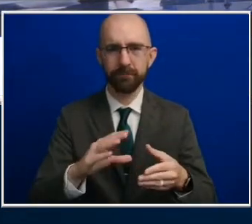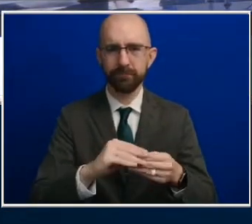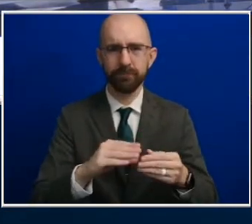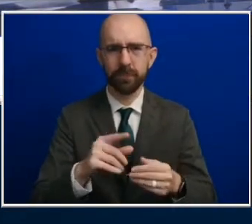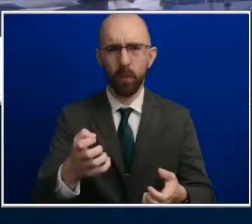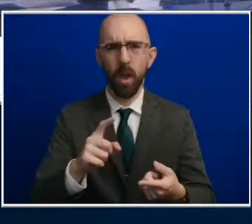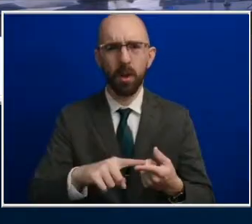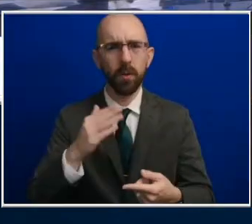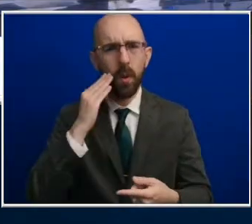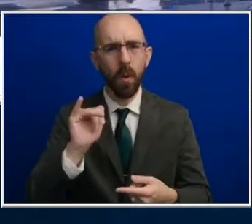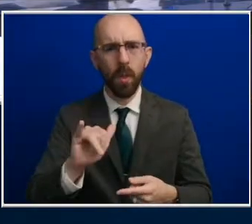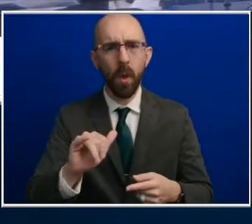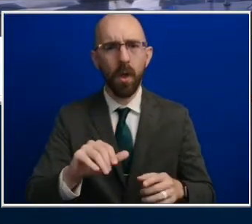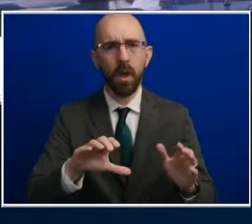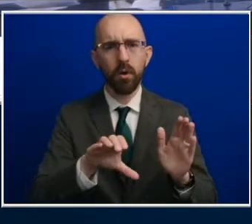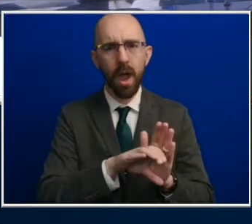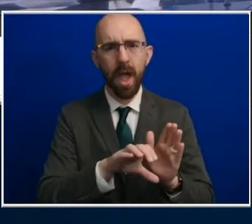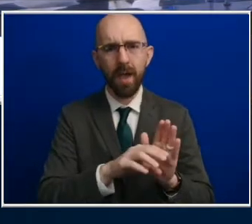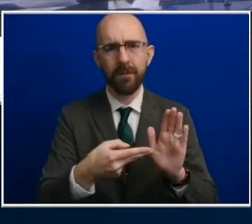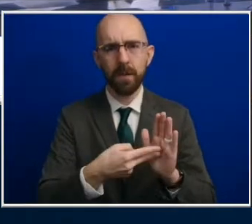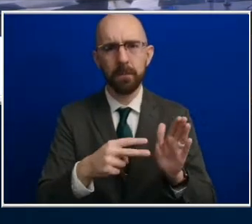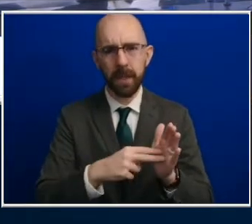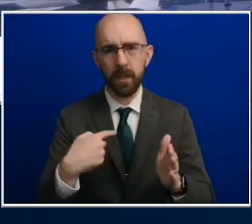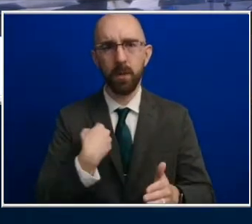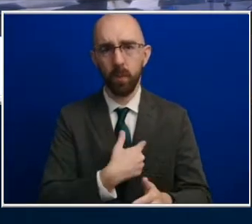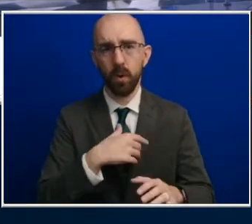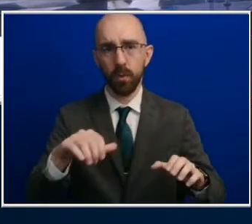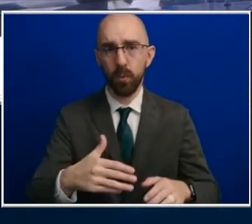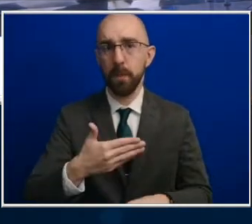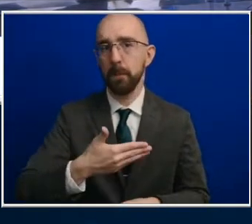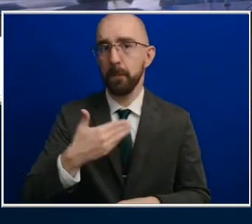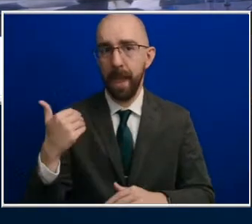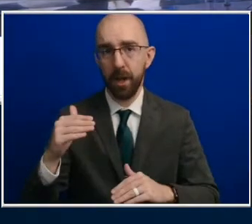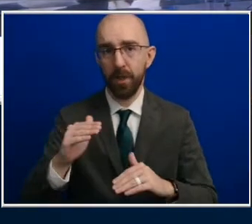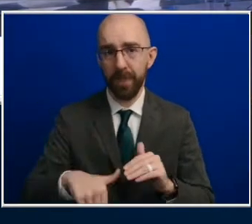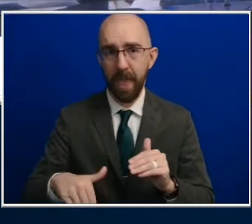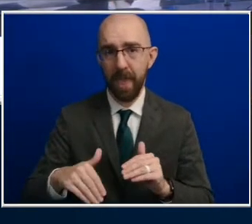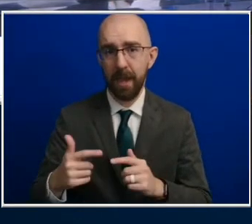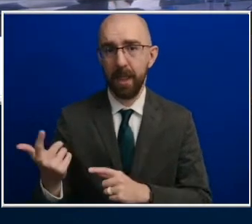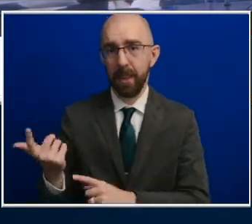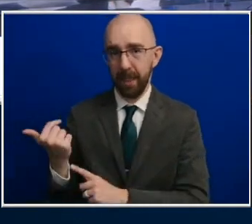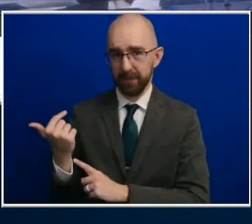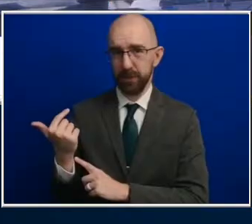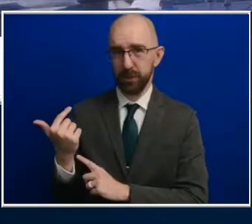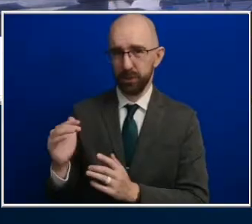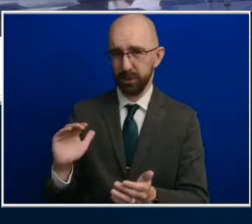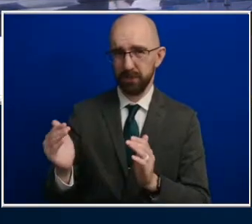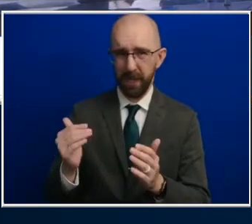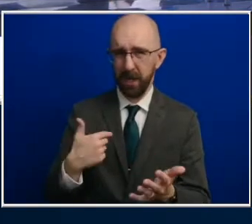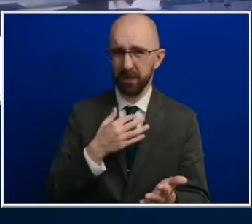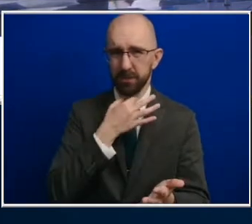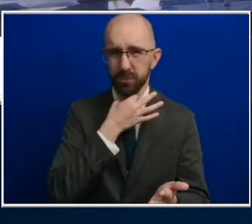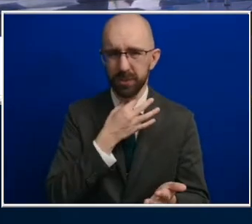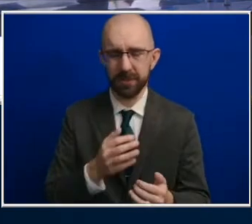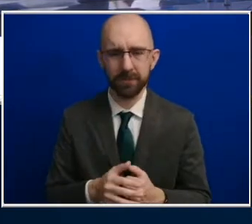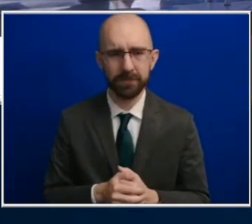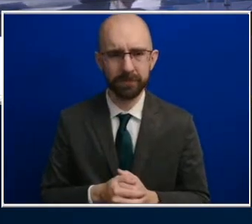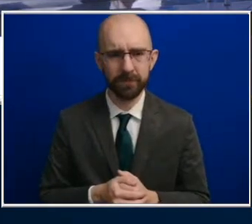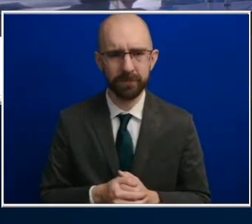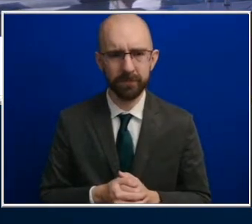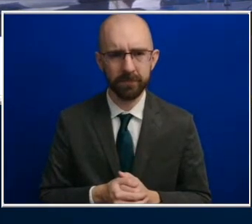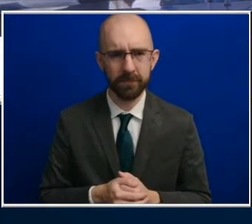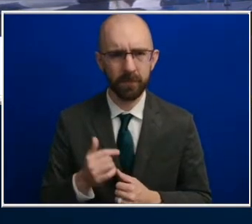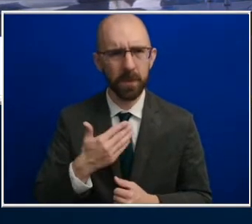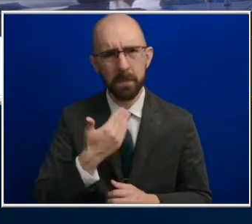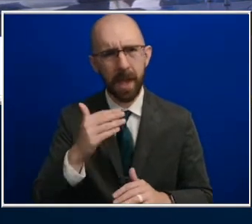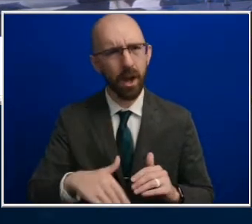if those graphs mean we are doing better than we were this time last year. What do you think, Hawk? Are we better than last